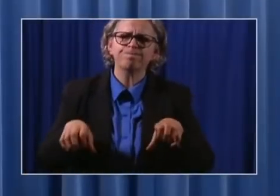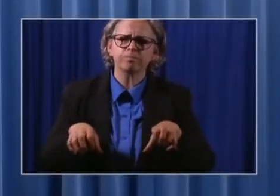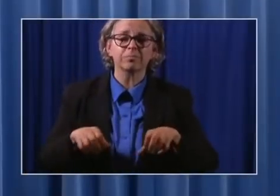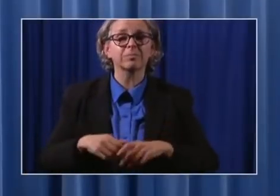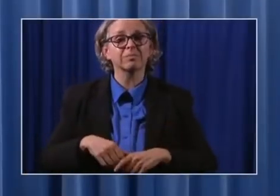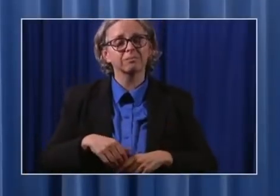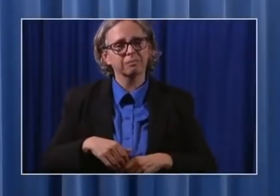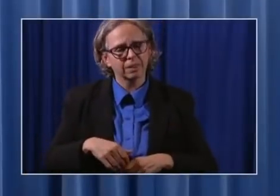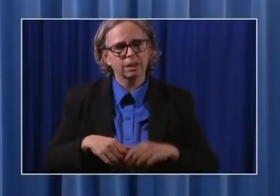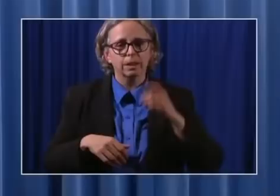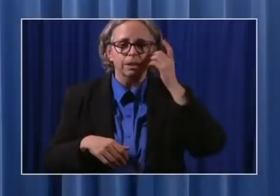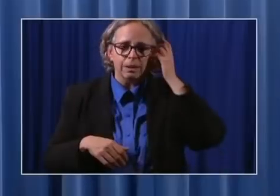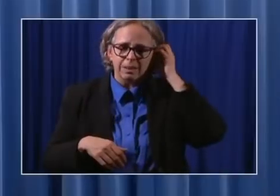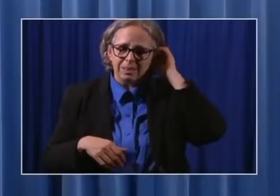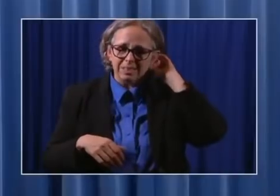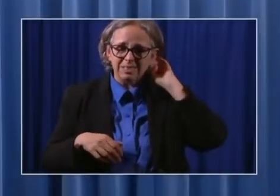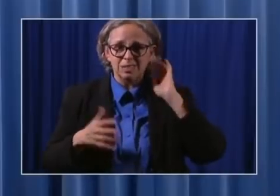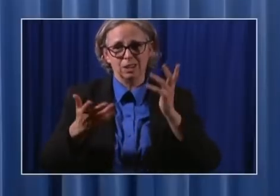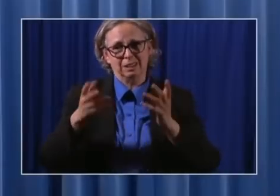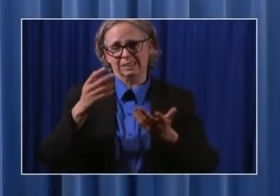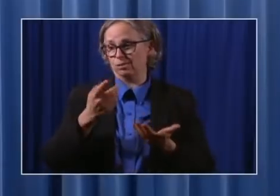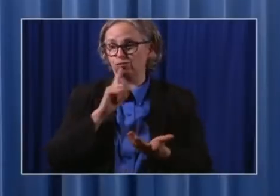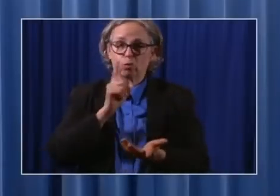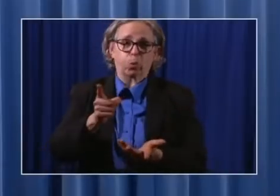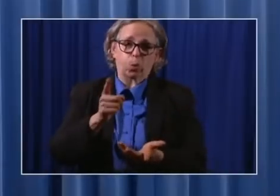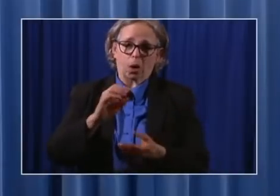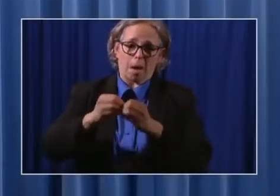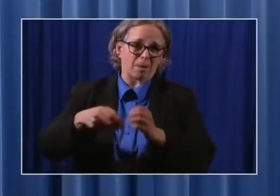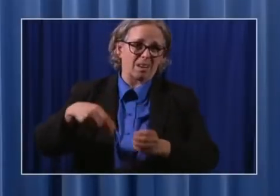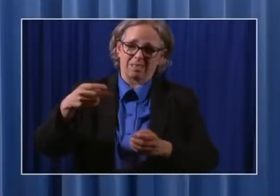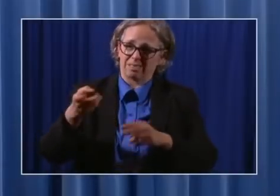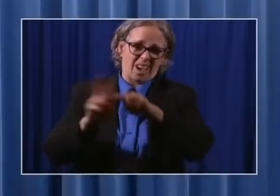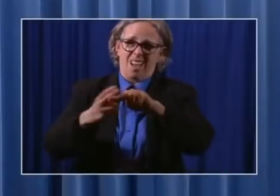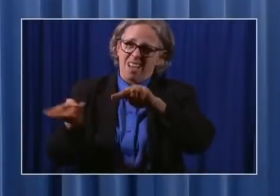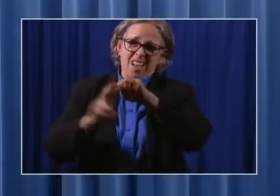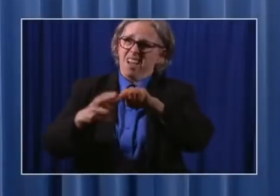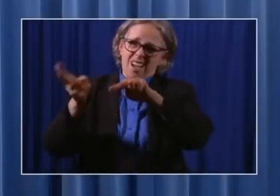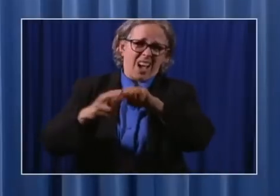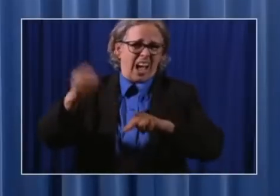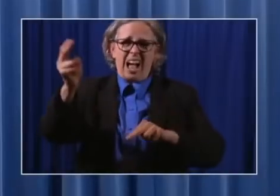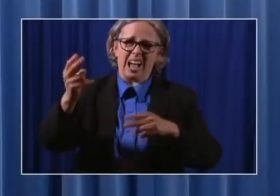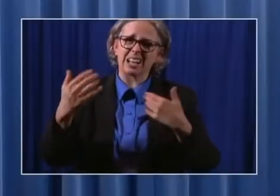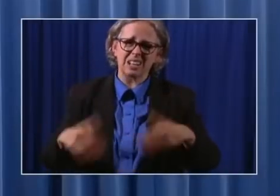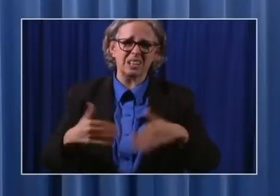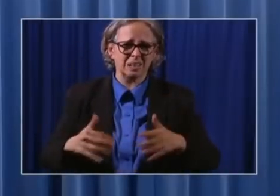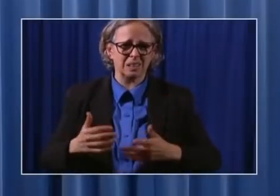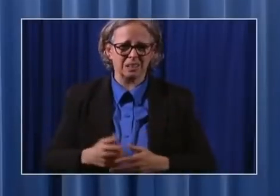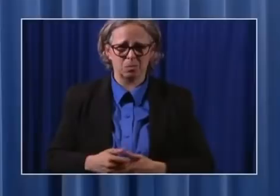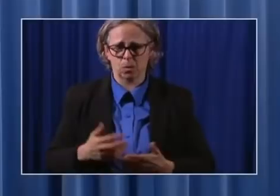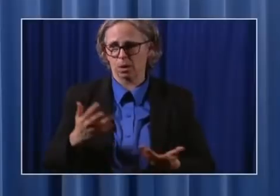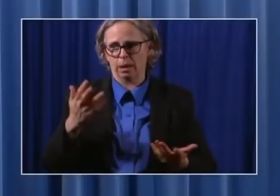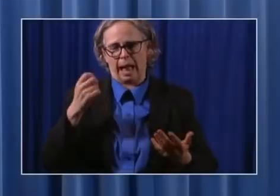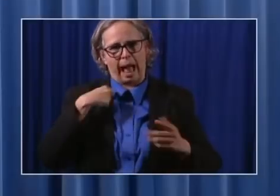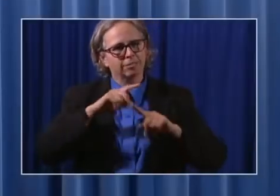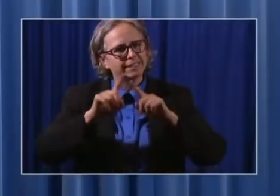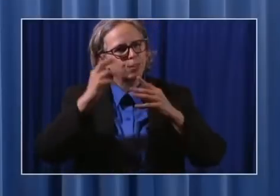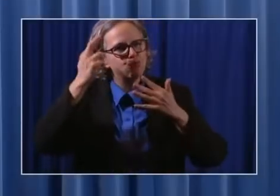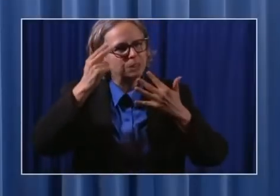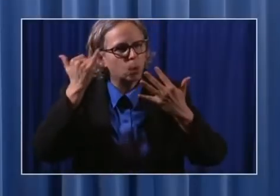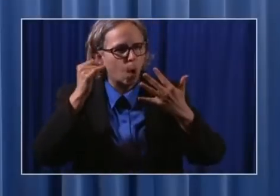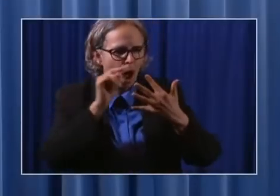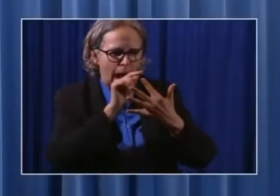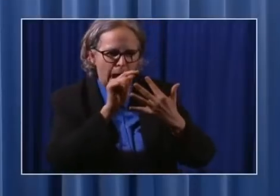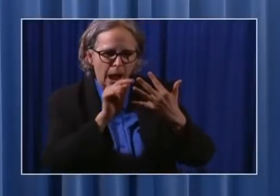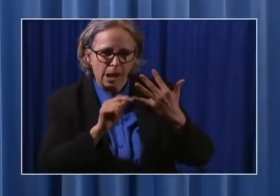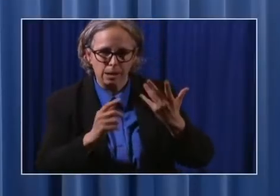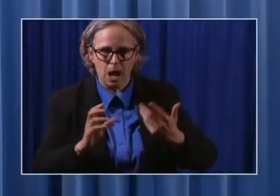look, the numbers are high in Columbus. They're high for a number of different reasons. We have a younger population